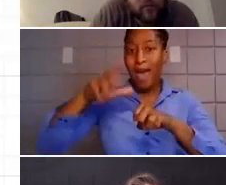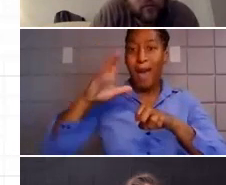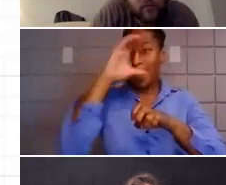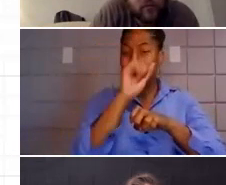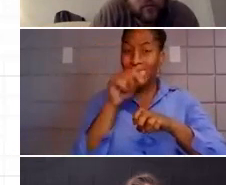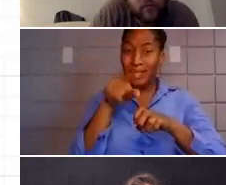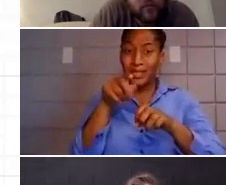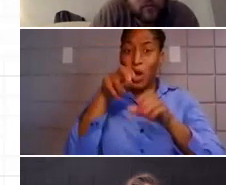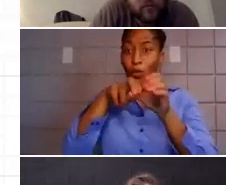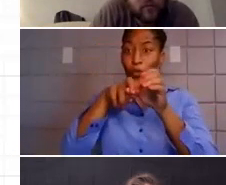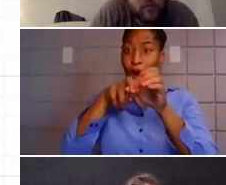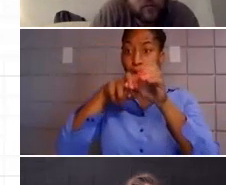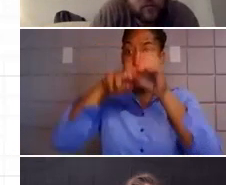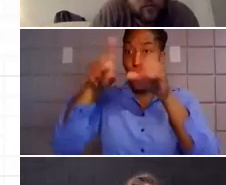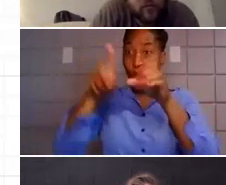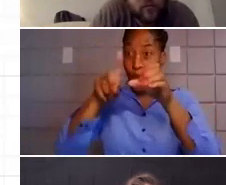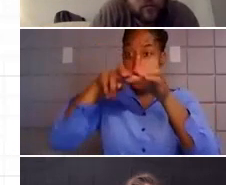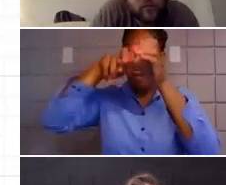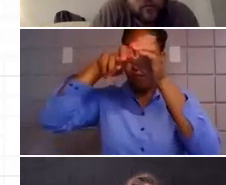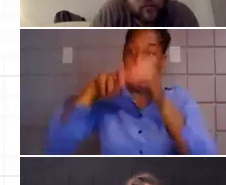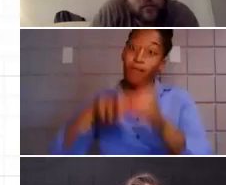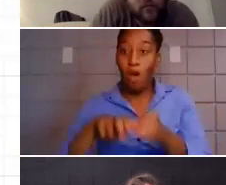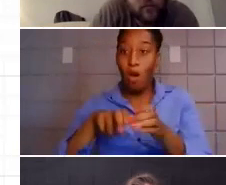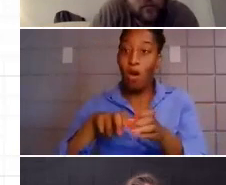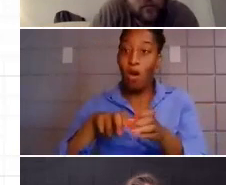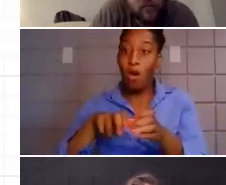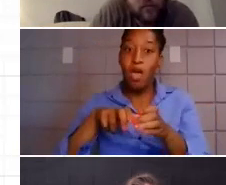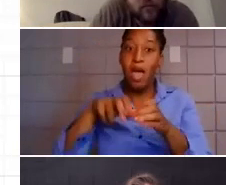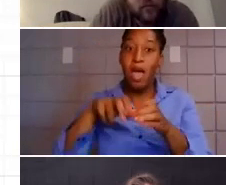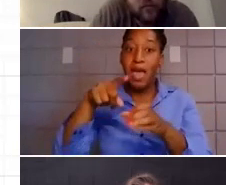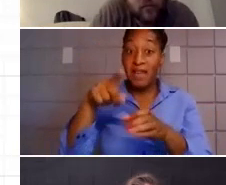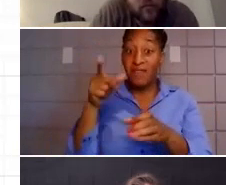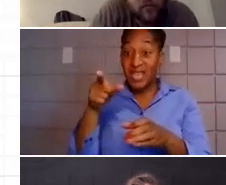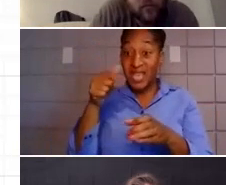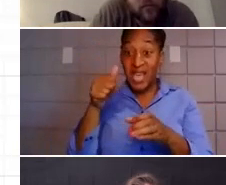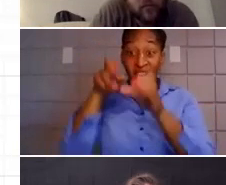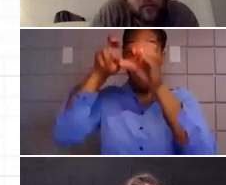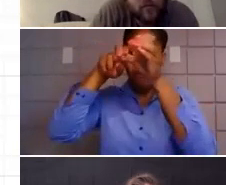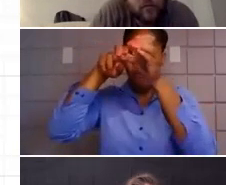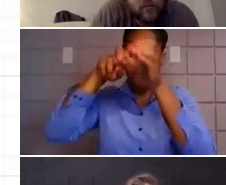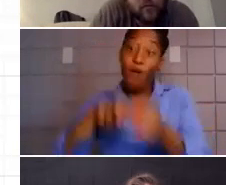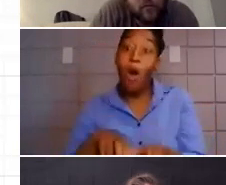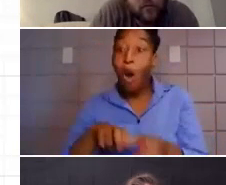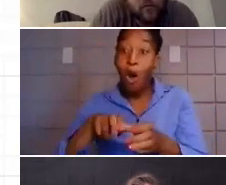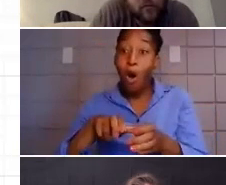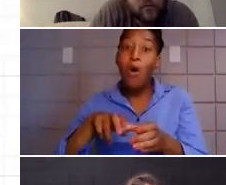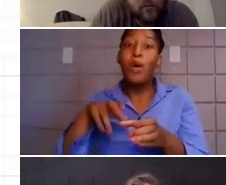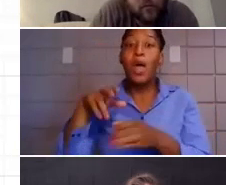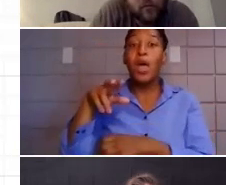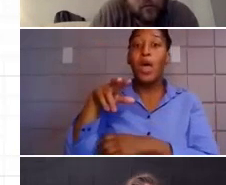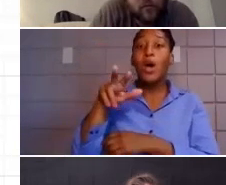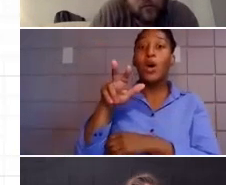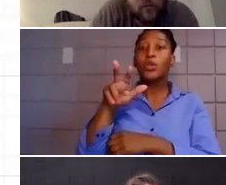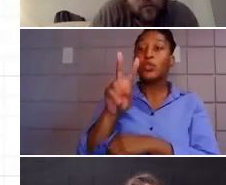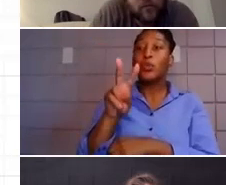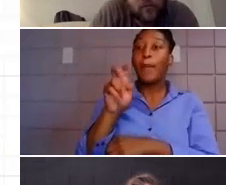If Upton free falls for 2.60 seconds, what will be his final velocity and how far will